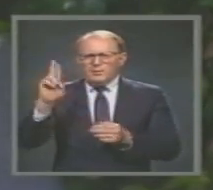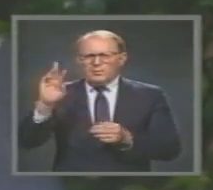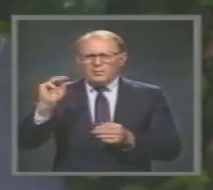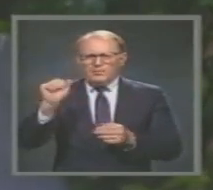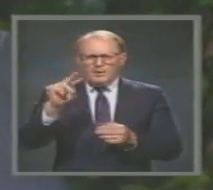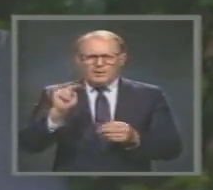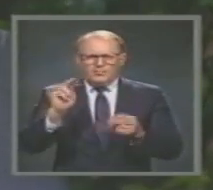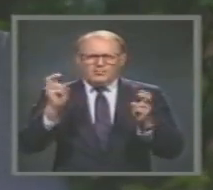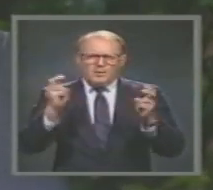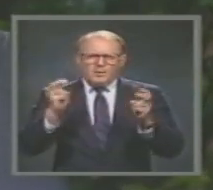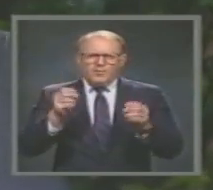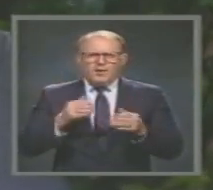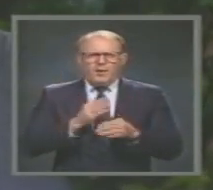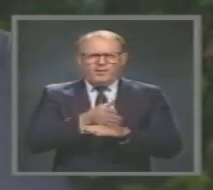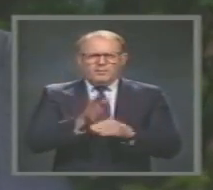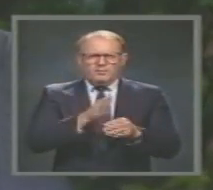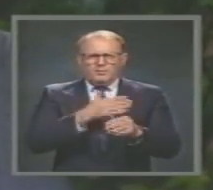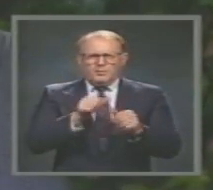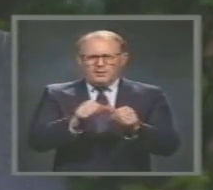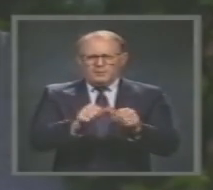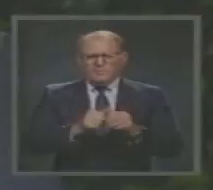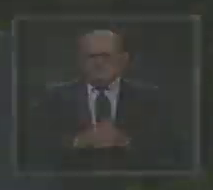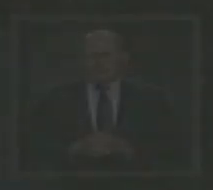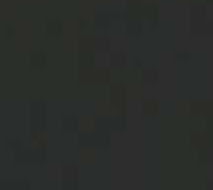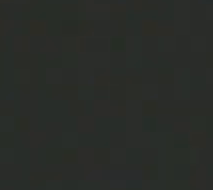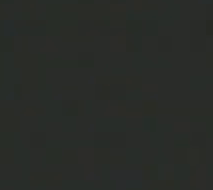lead us in a hymn, then I'll be back.